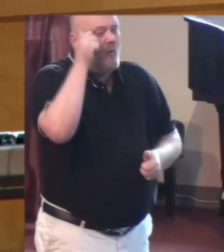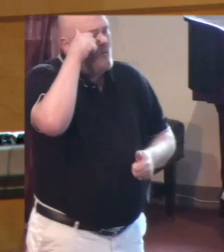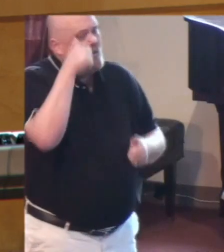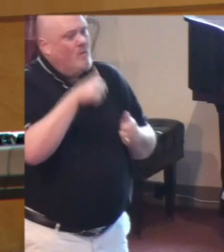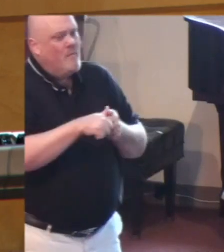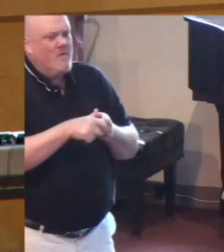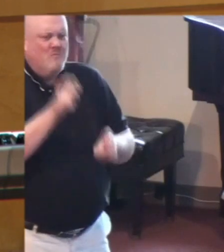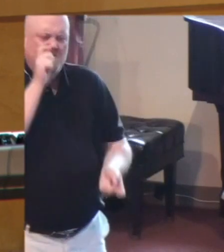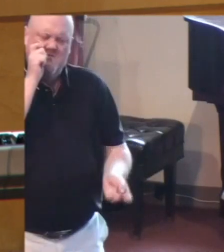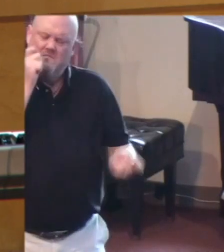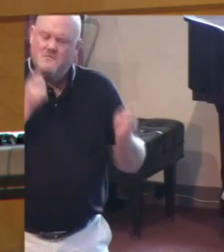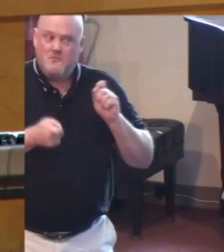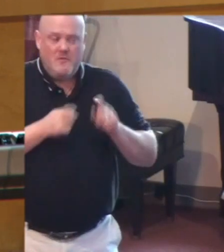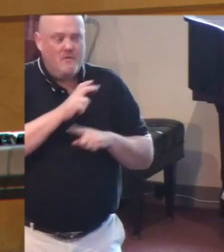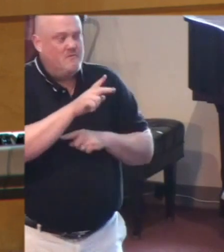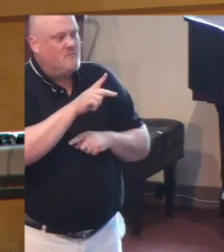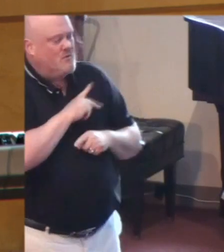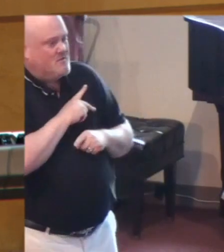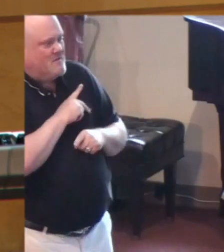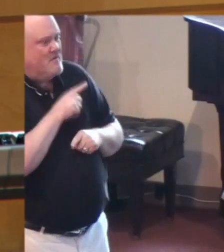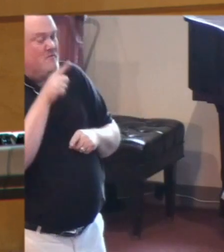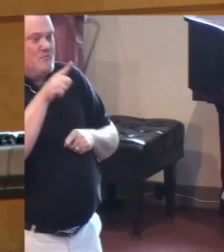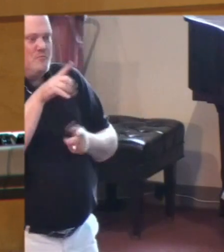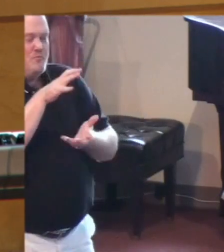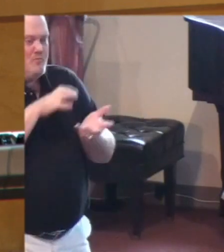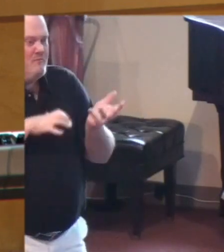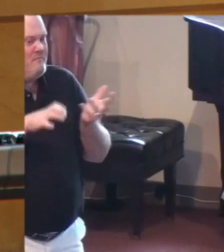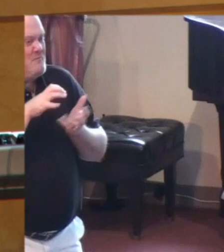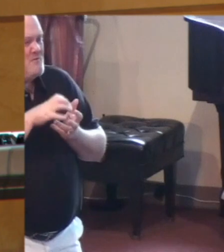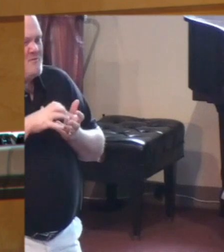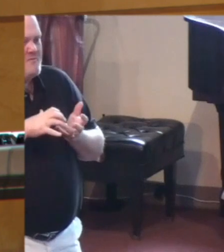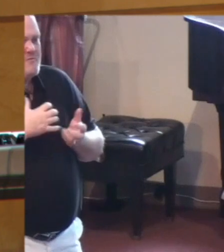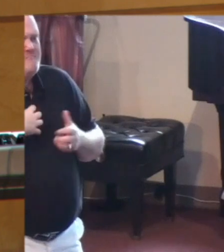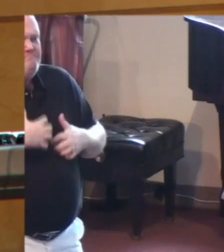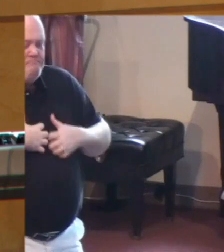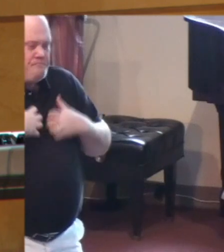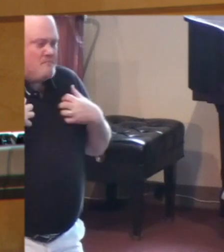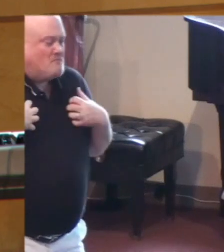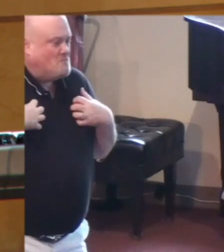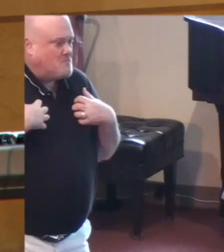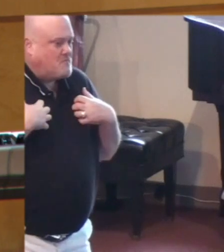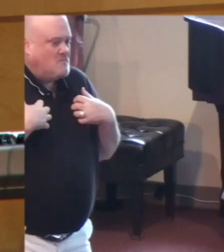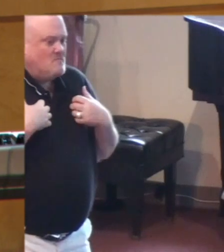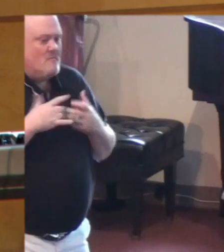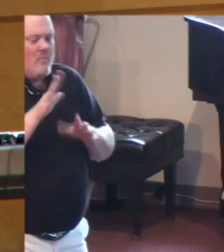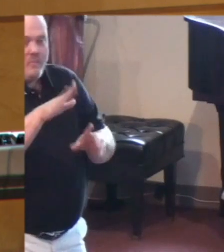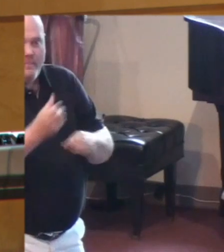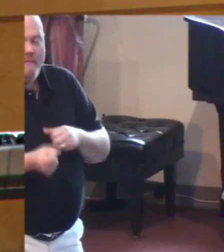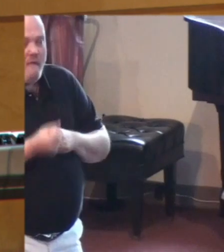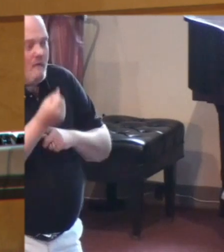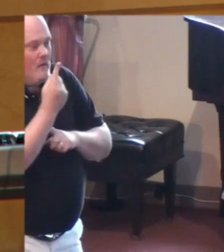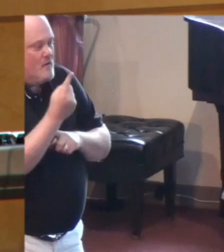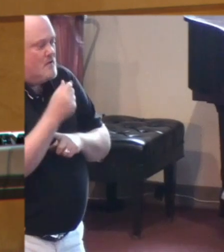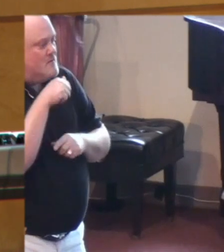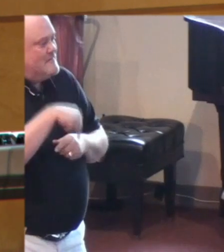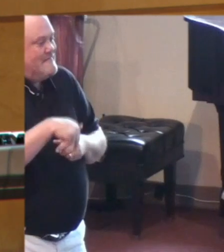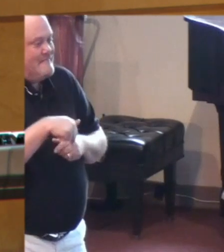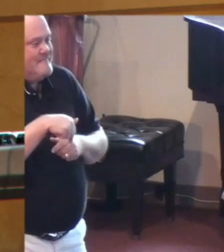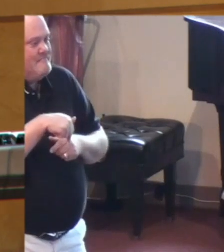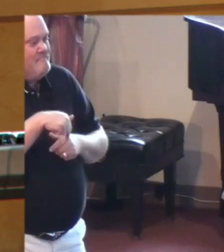find yourself confused, stressed, and angry, I understand. I know this is not